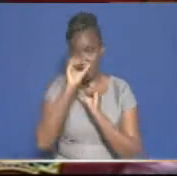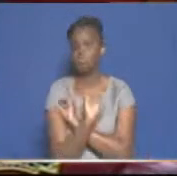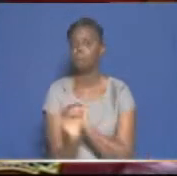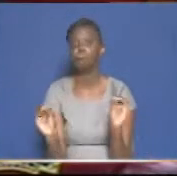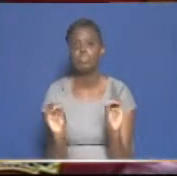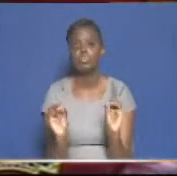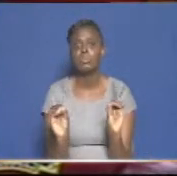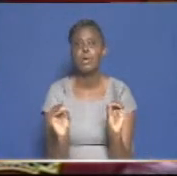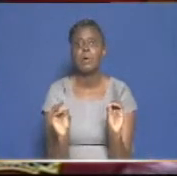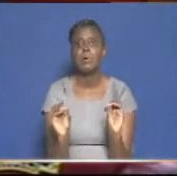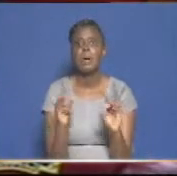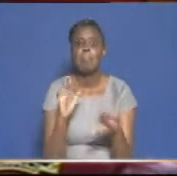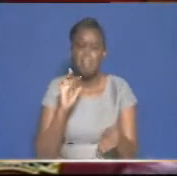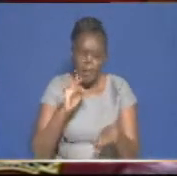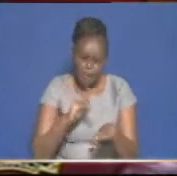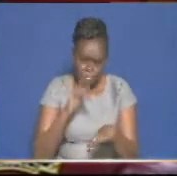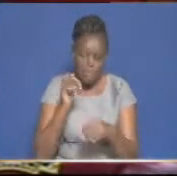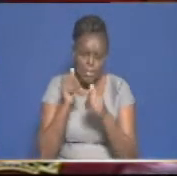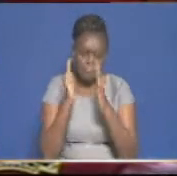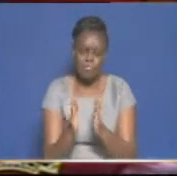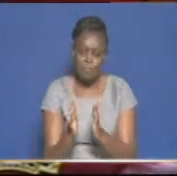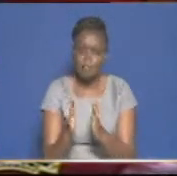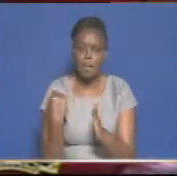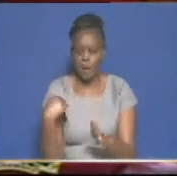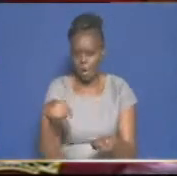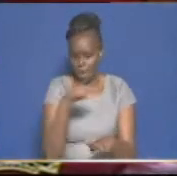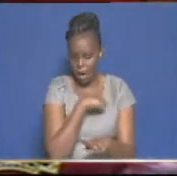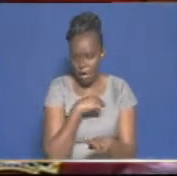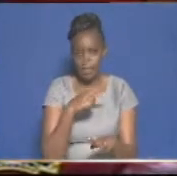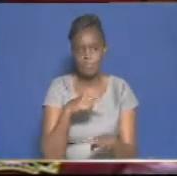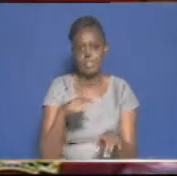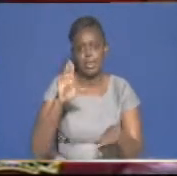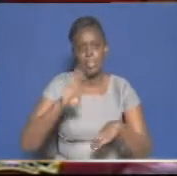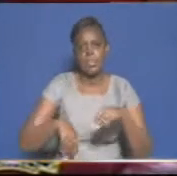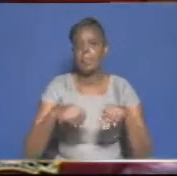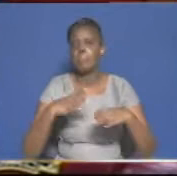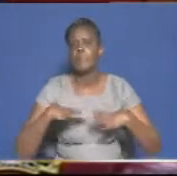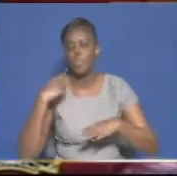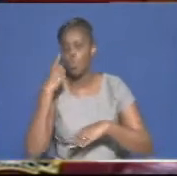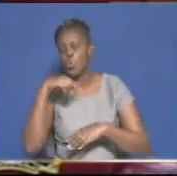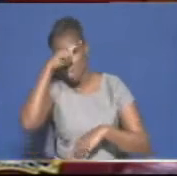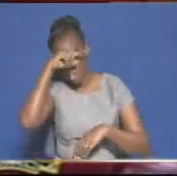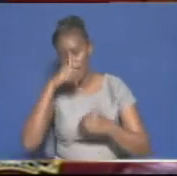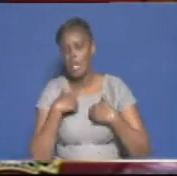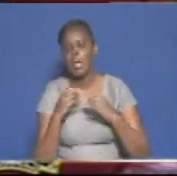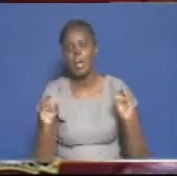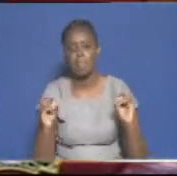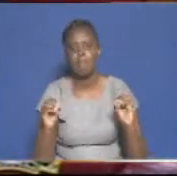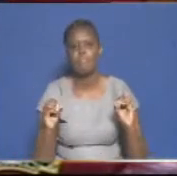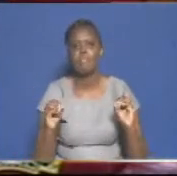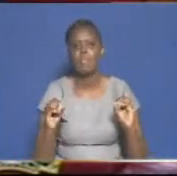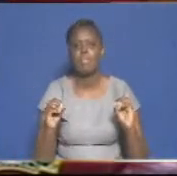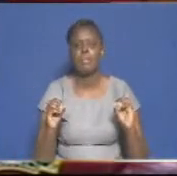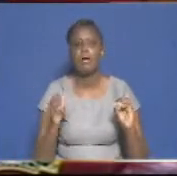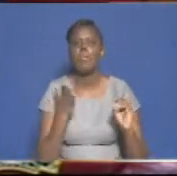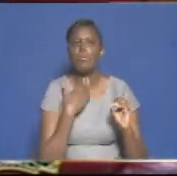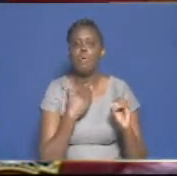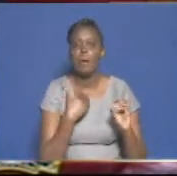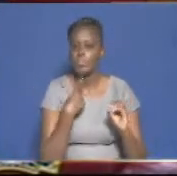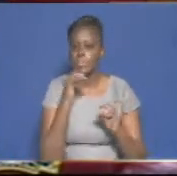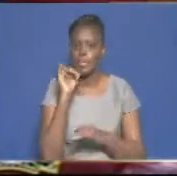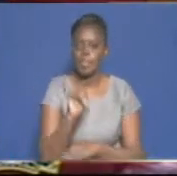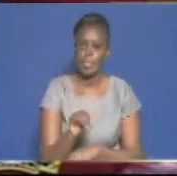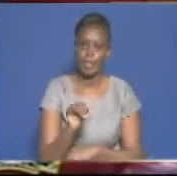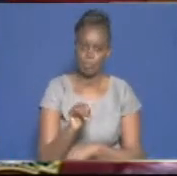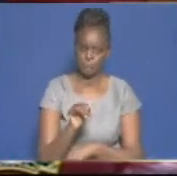but they are effective leaders than a lot of us who have degrees, who have papers. Therefore, I want to say